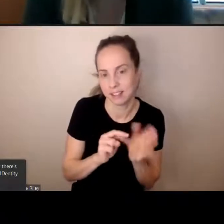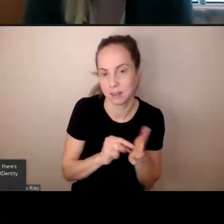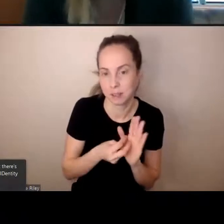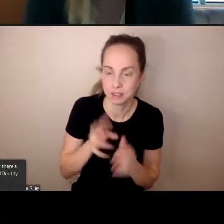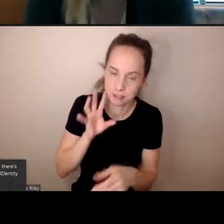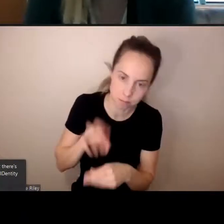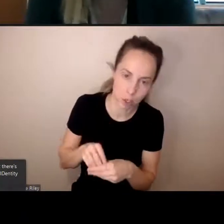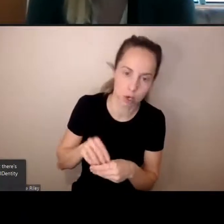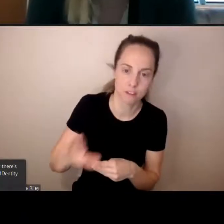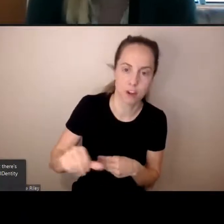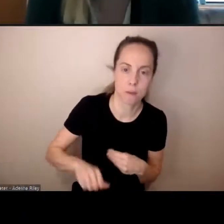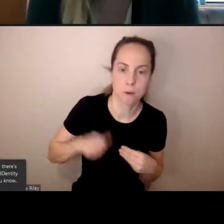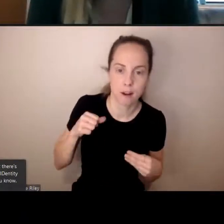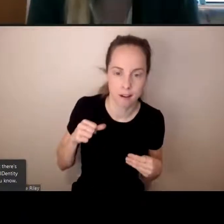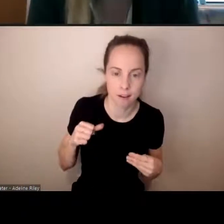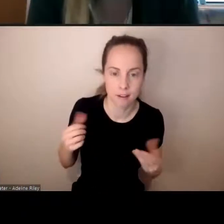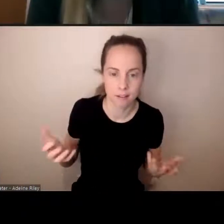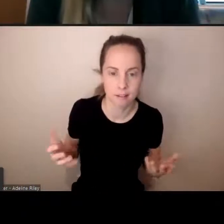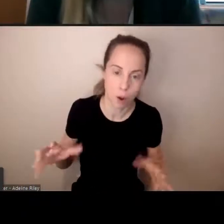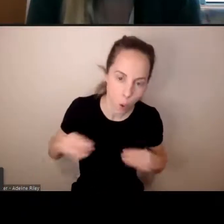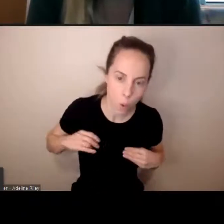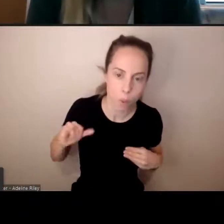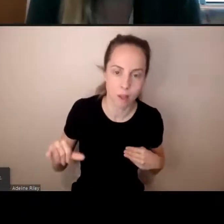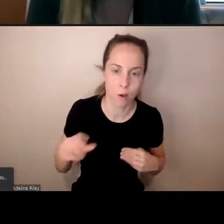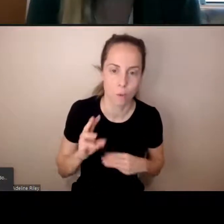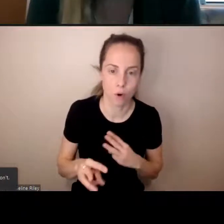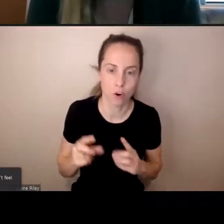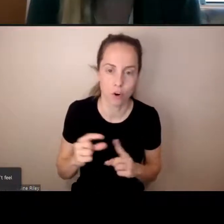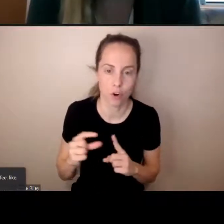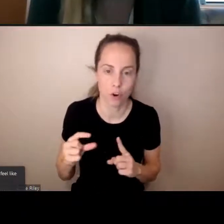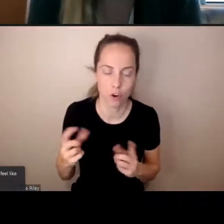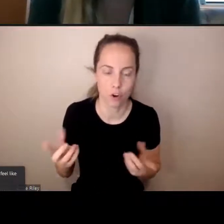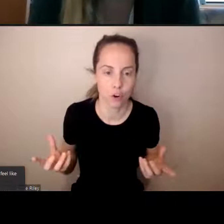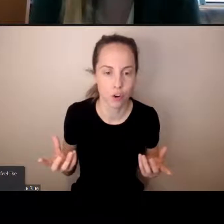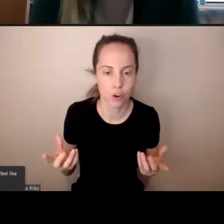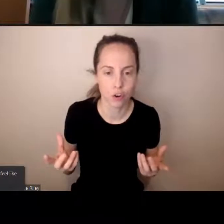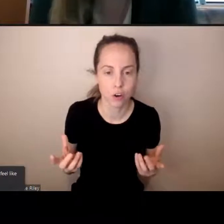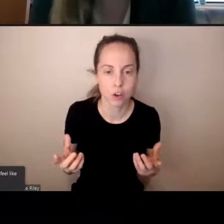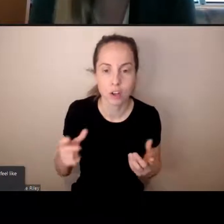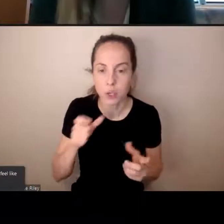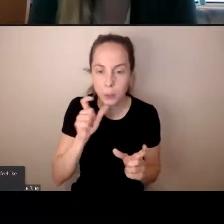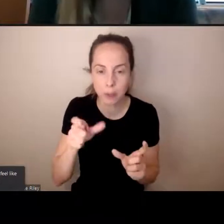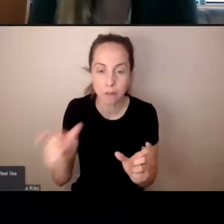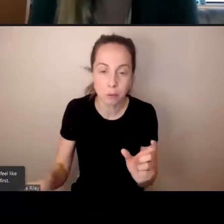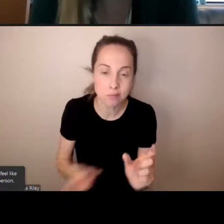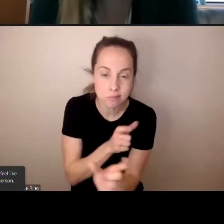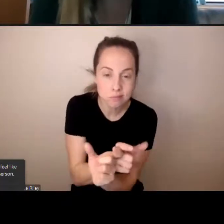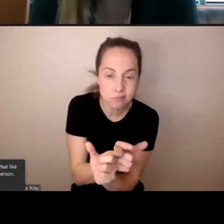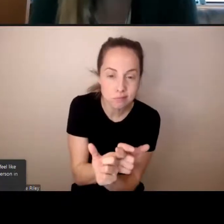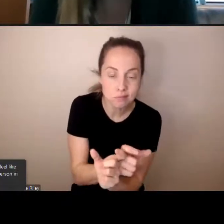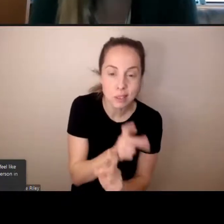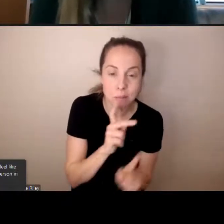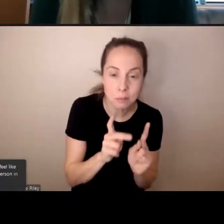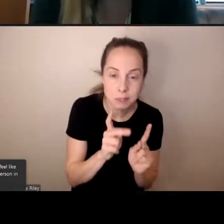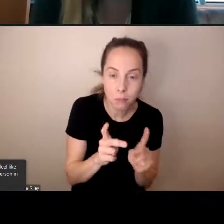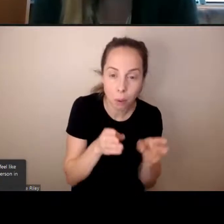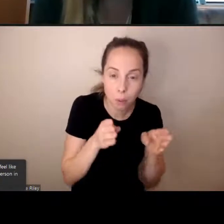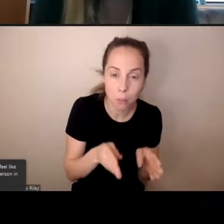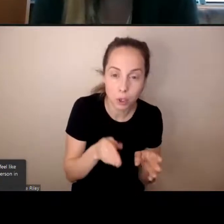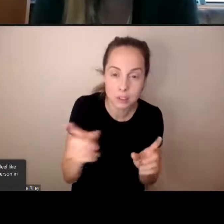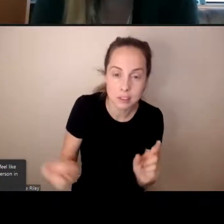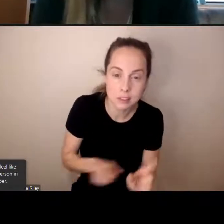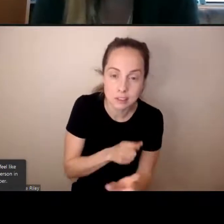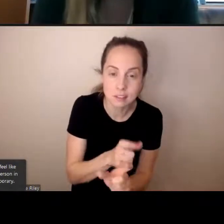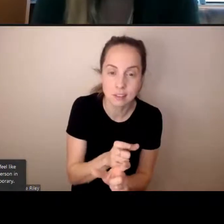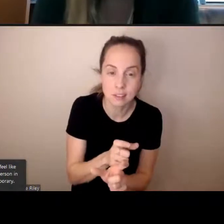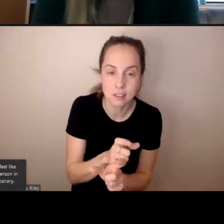pride. Own that word. Don't feel like you need to put the word people or person in front of it in order to kind of